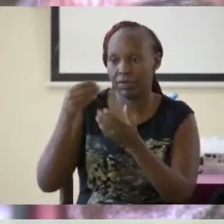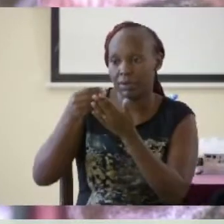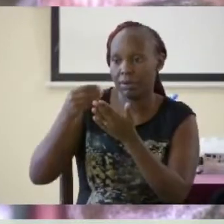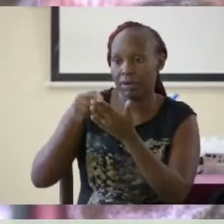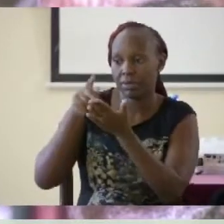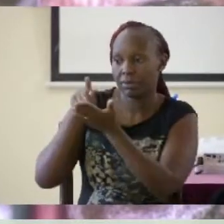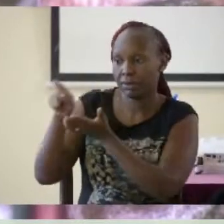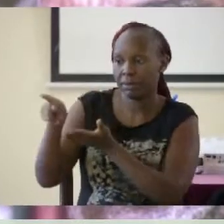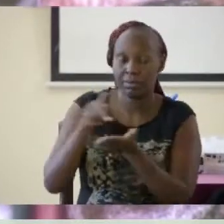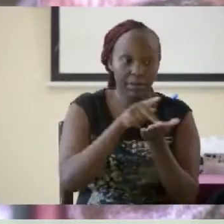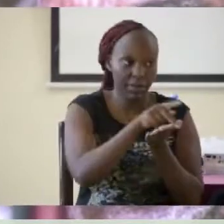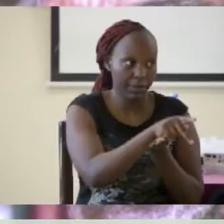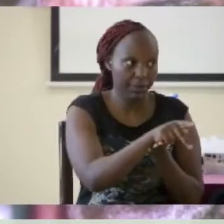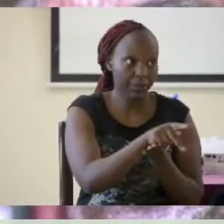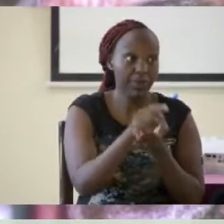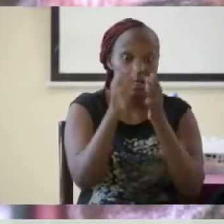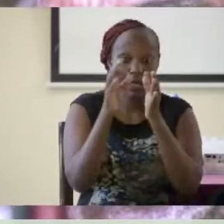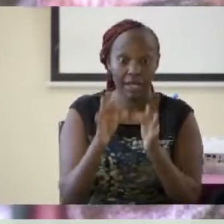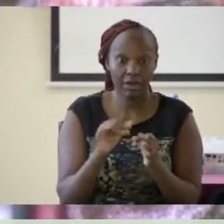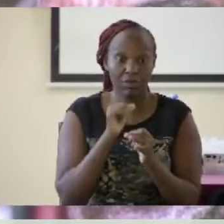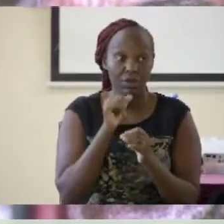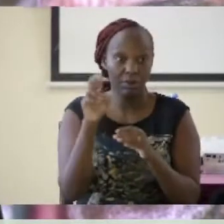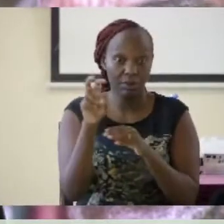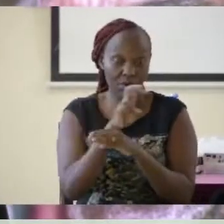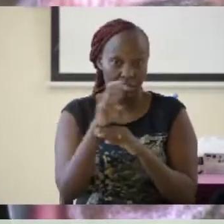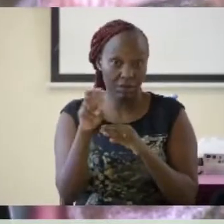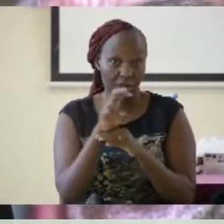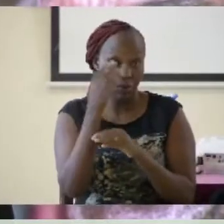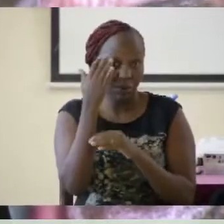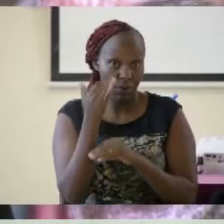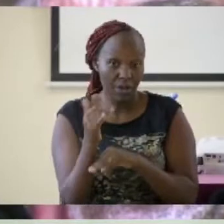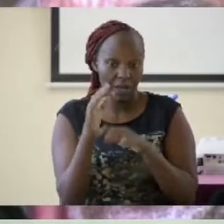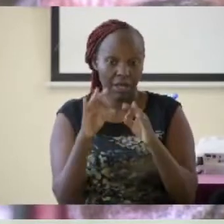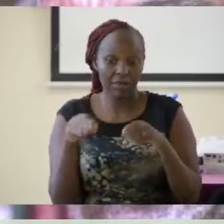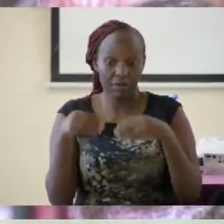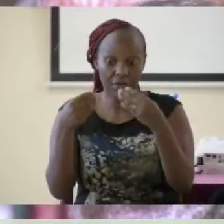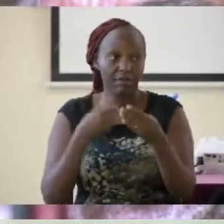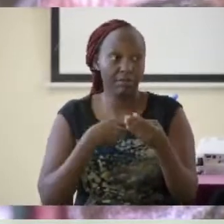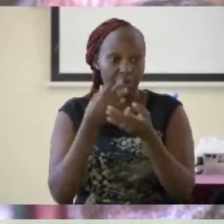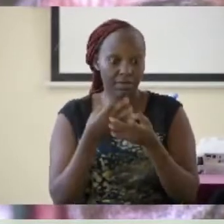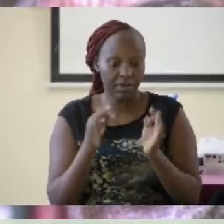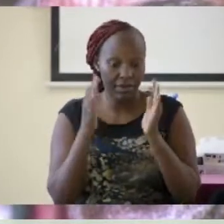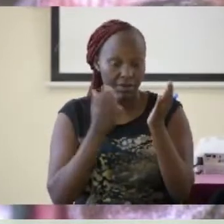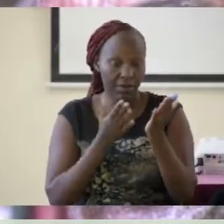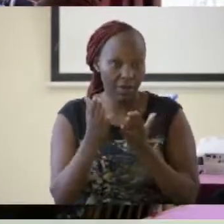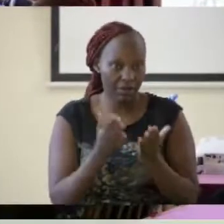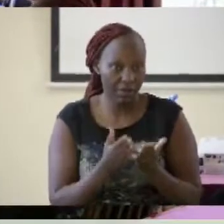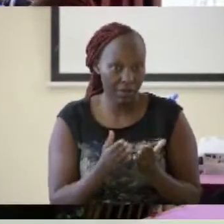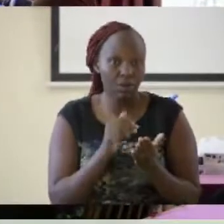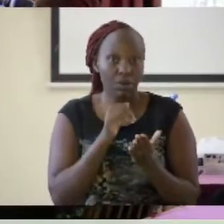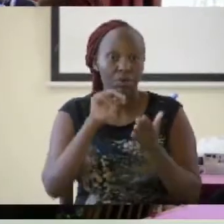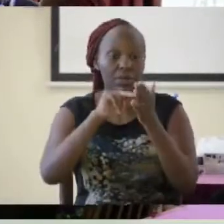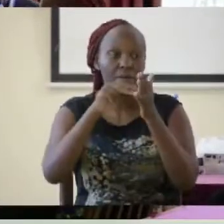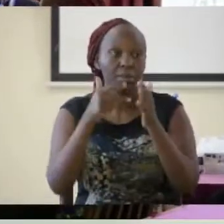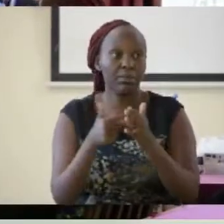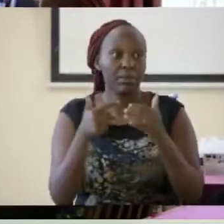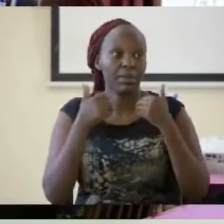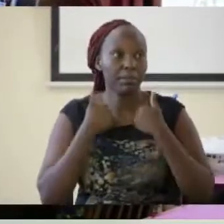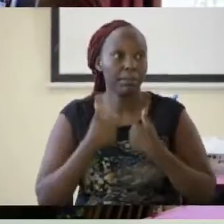being paid. So if we don't monitor, because when you're giving me a free service, it doesn't mean that I should